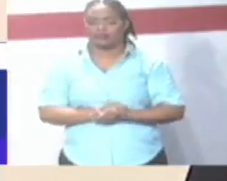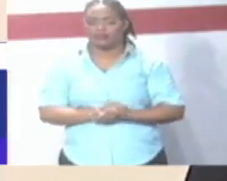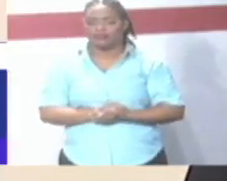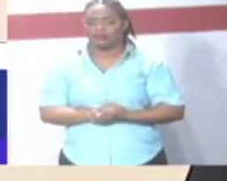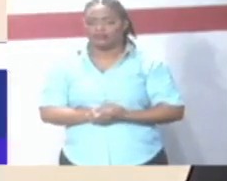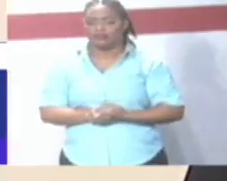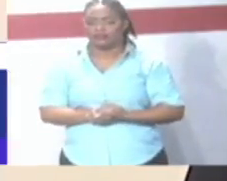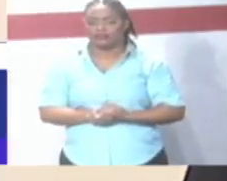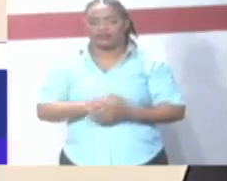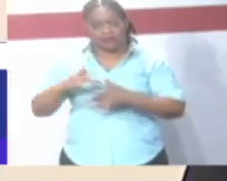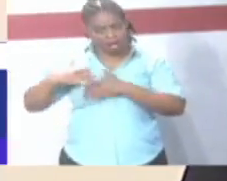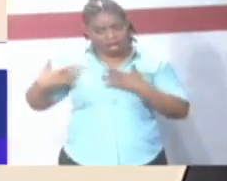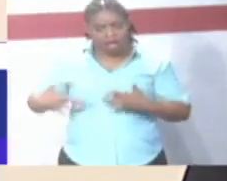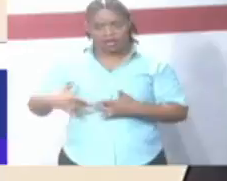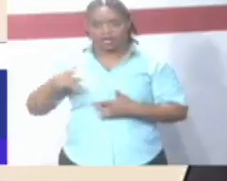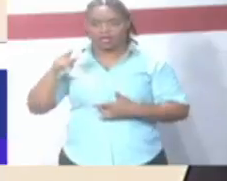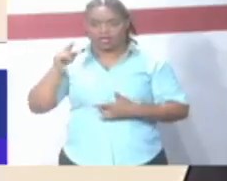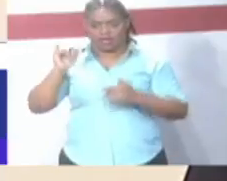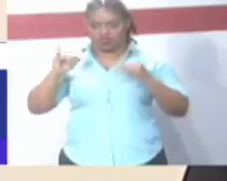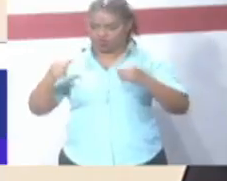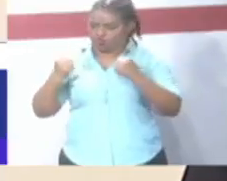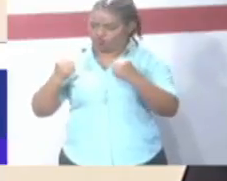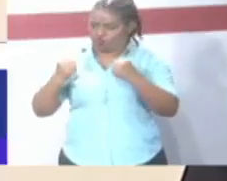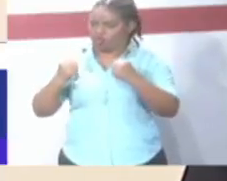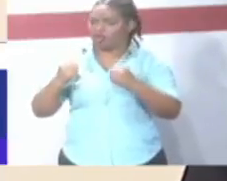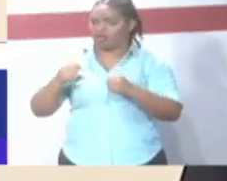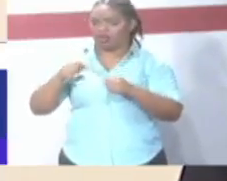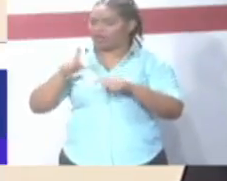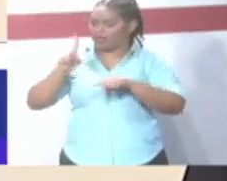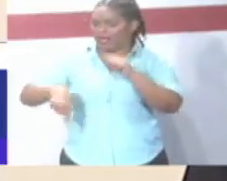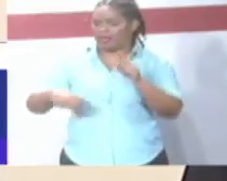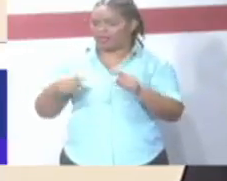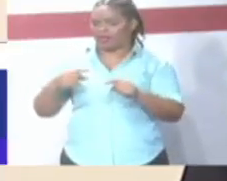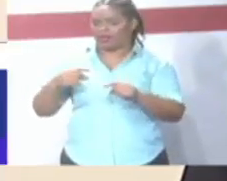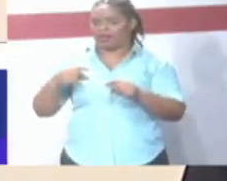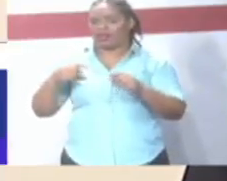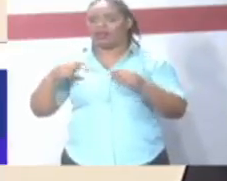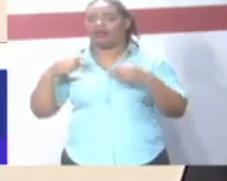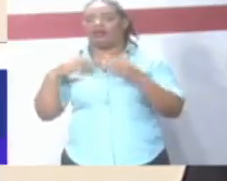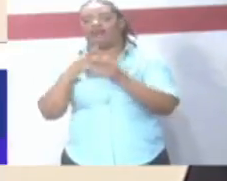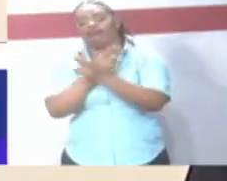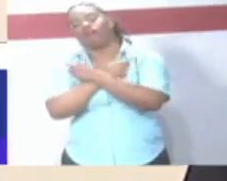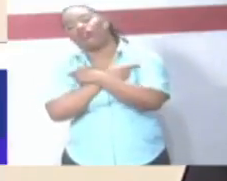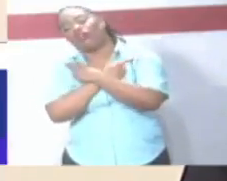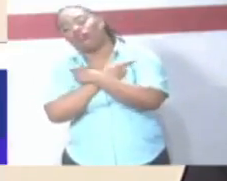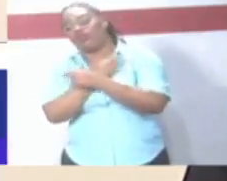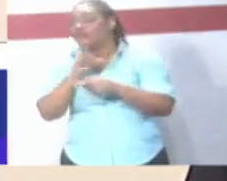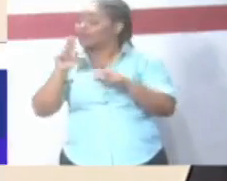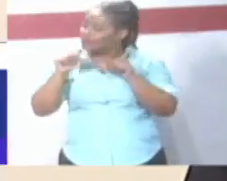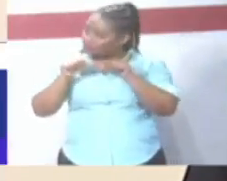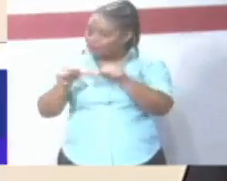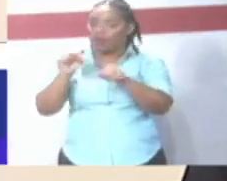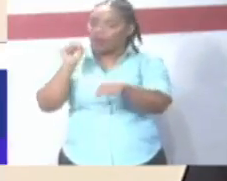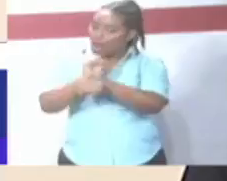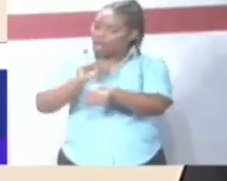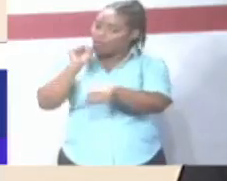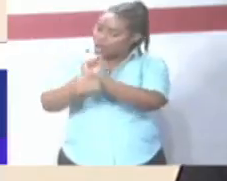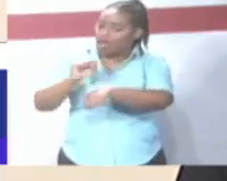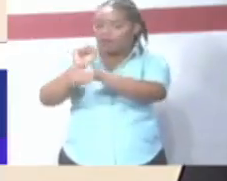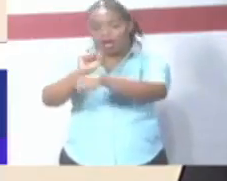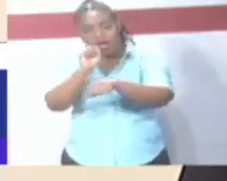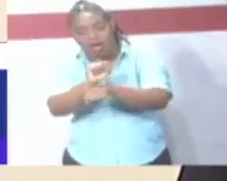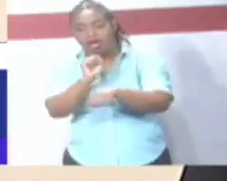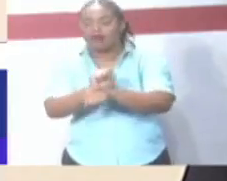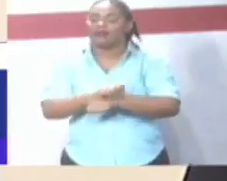which is a muscle that beats all the time, can't rest. There's no rest for the heart. It must beat, but you don't want to aggravate it any further.